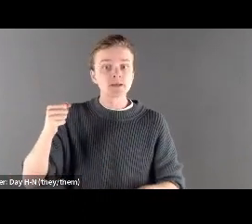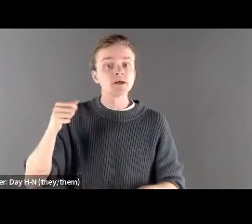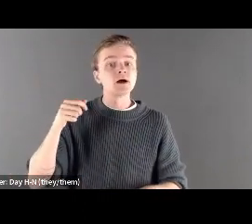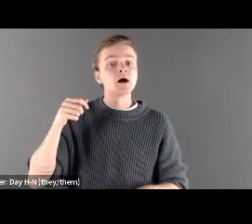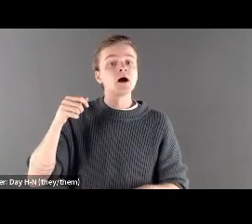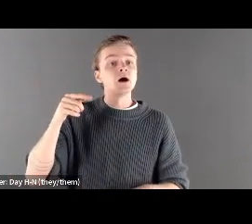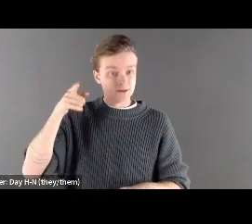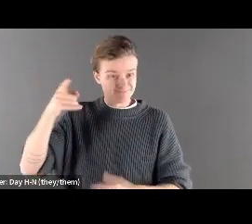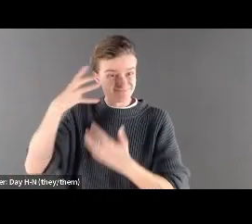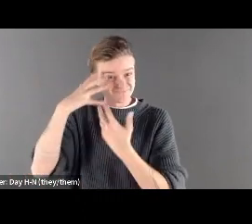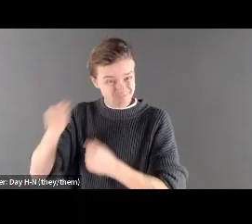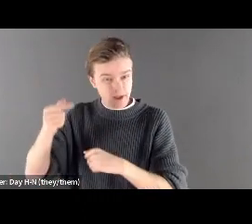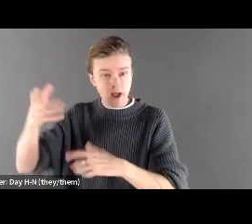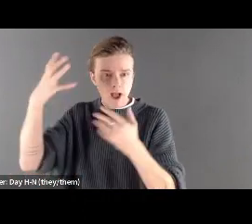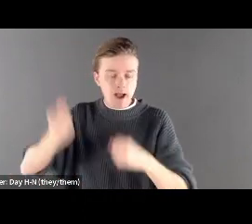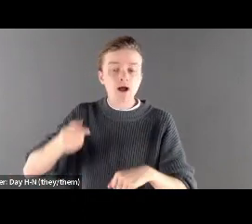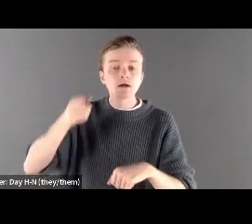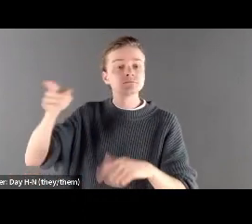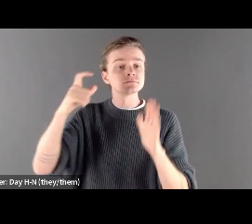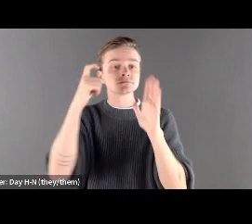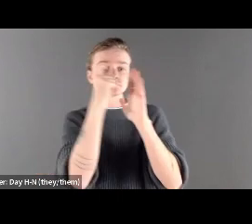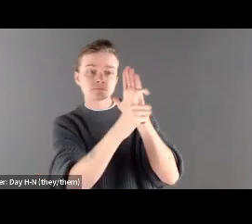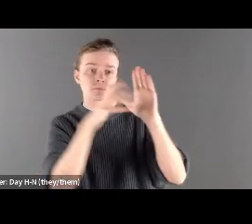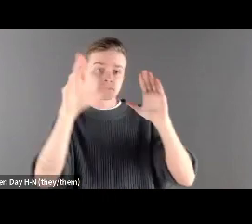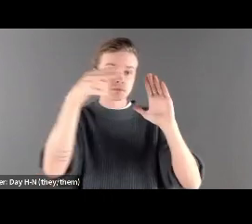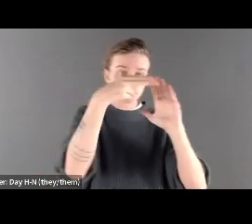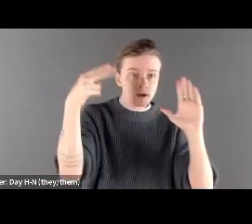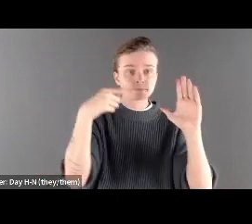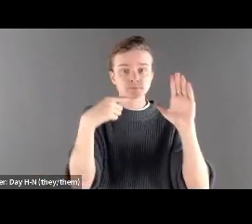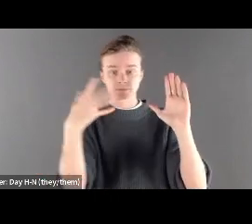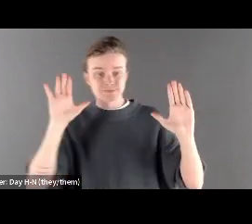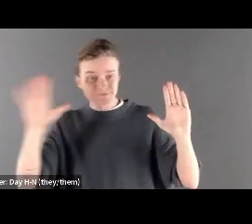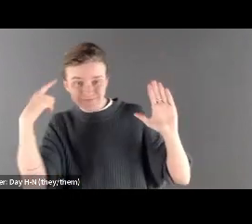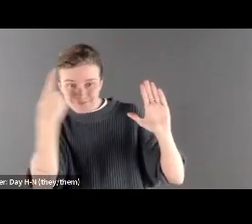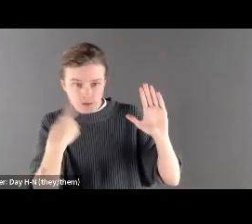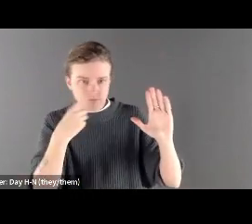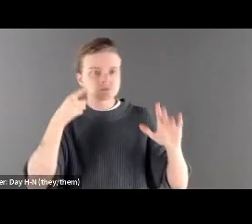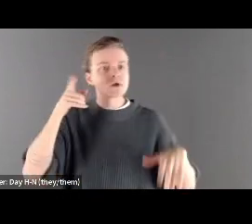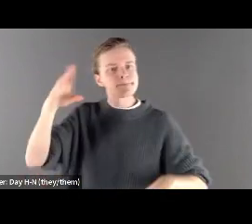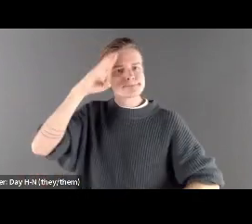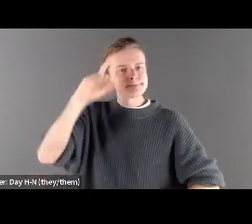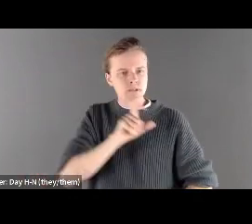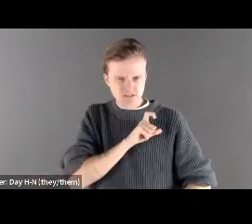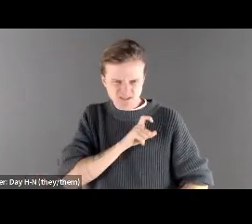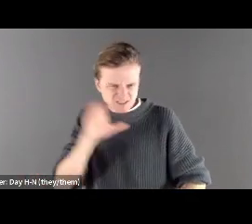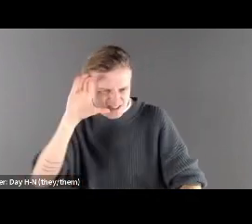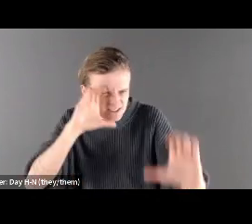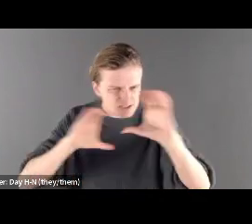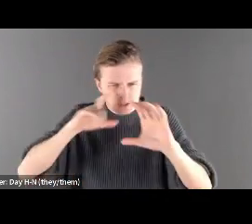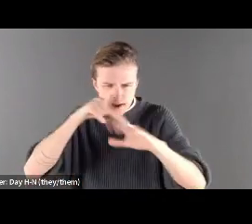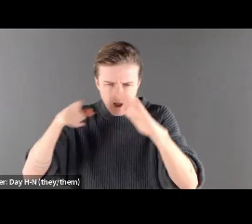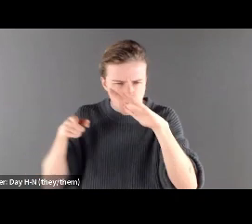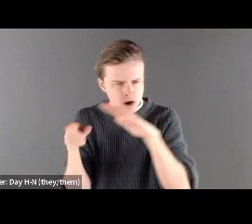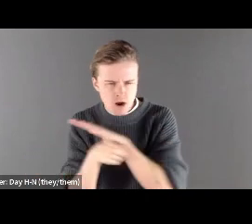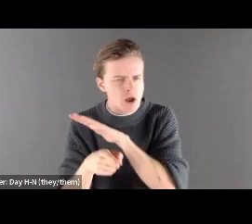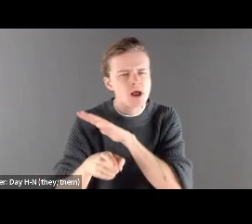query, and it had his name and his face on it. And the police later on, having done a search, presumably with a facial recognition